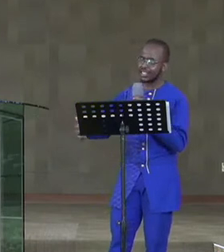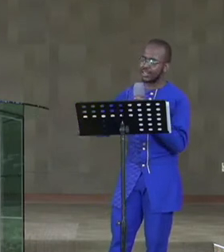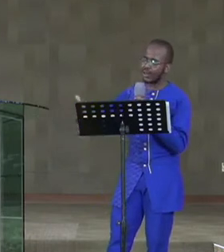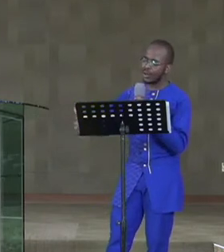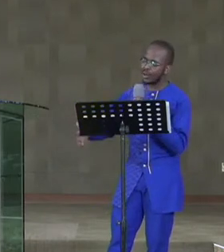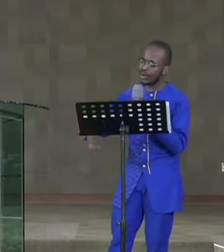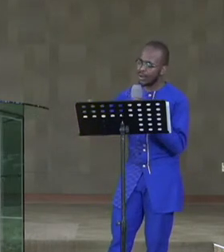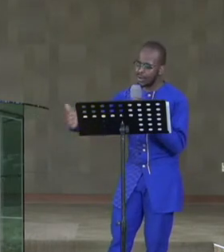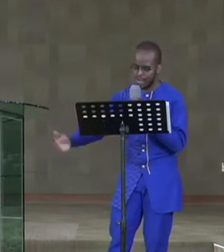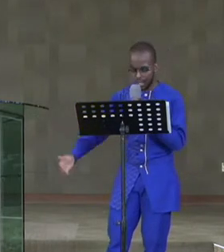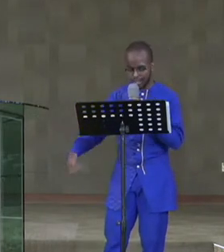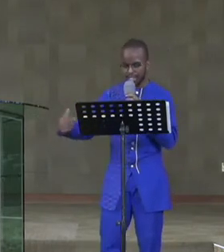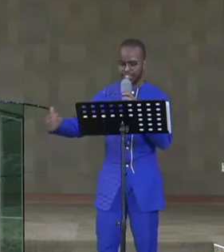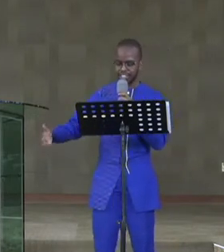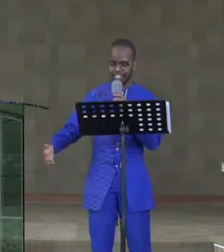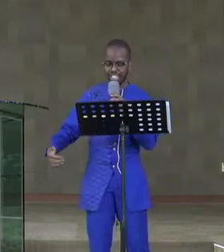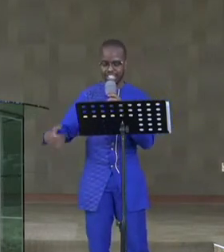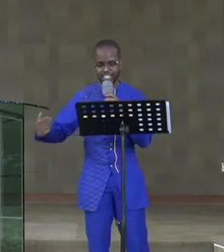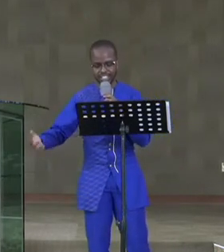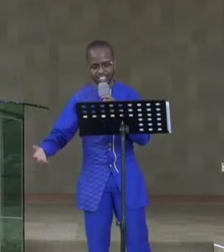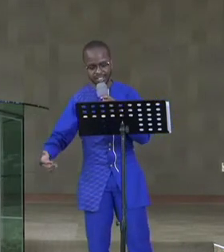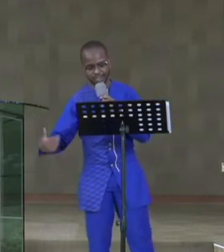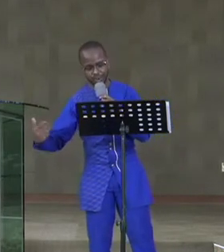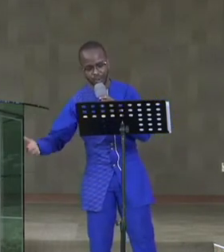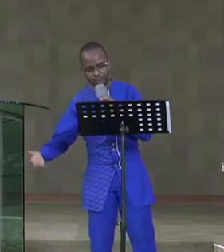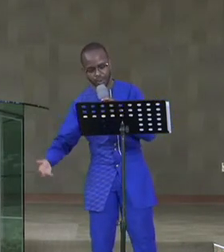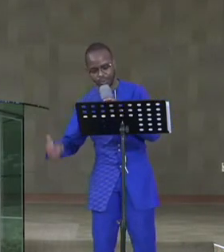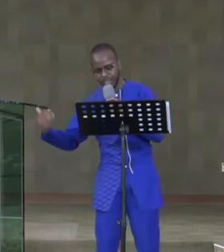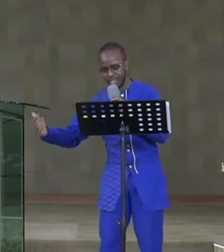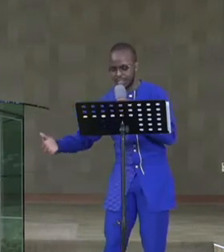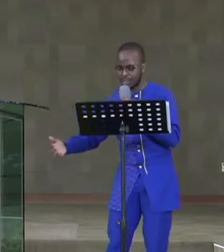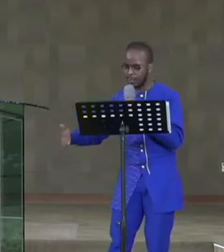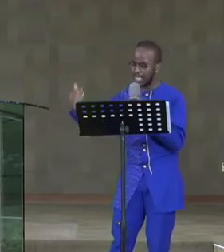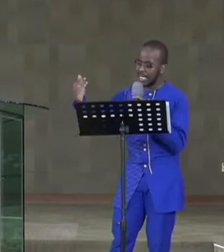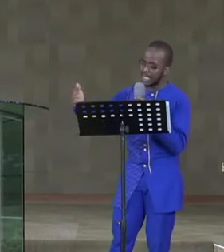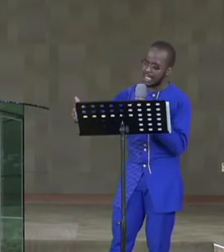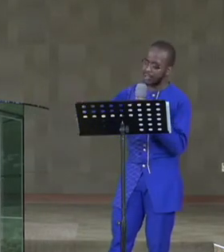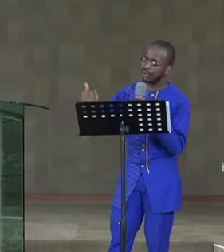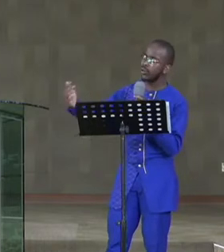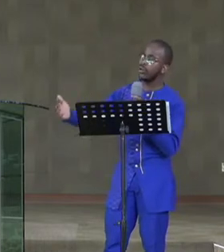the soul, blessed sunshine in the soul, when the